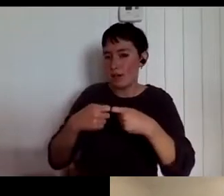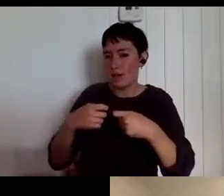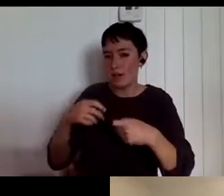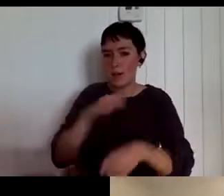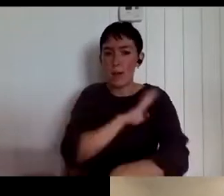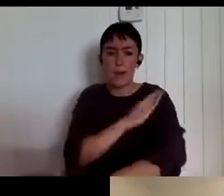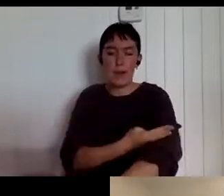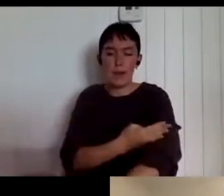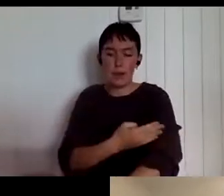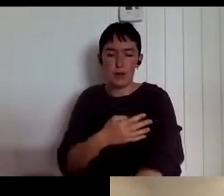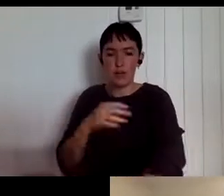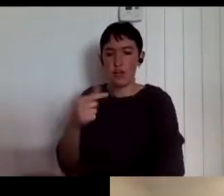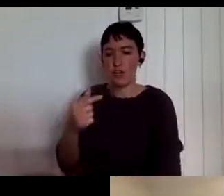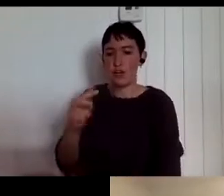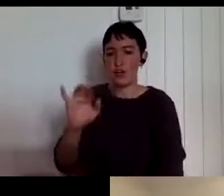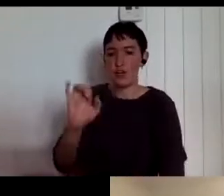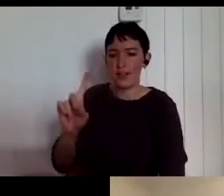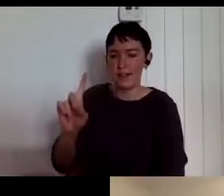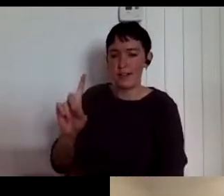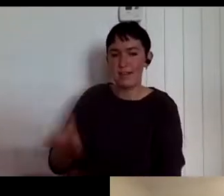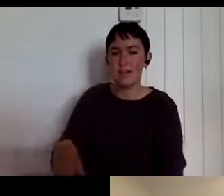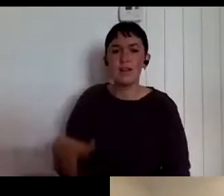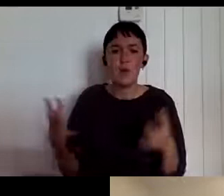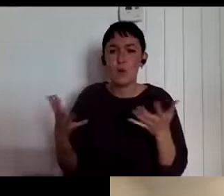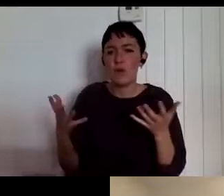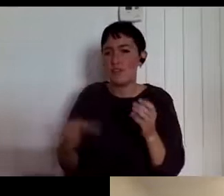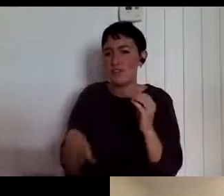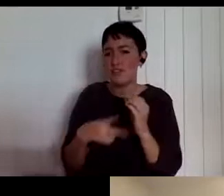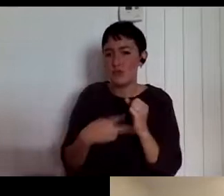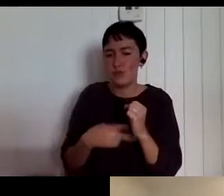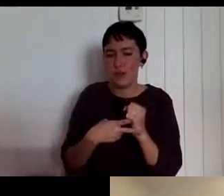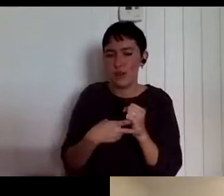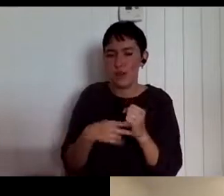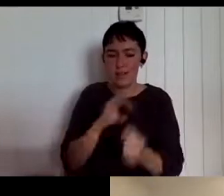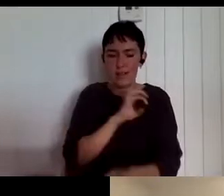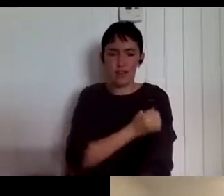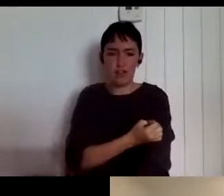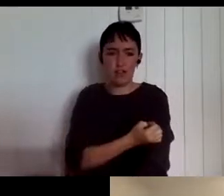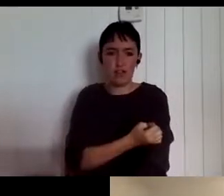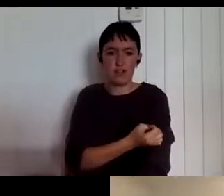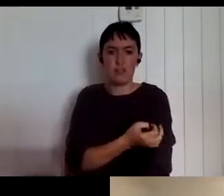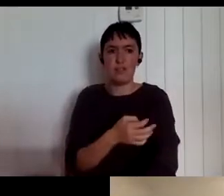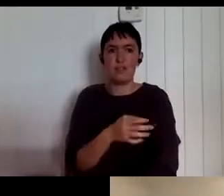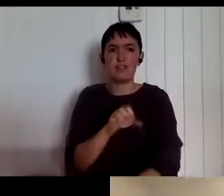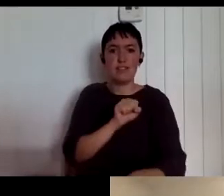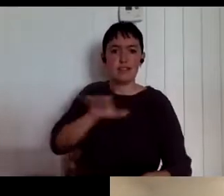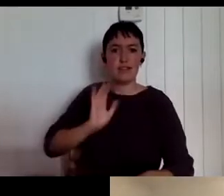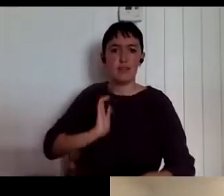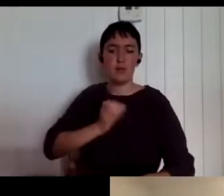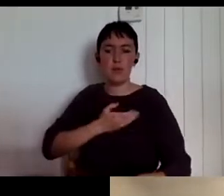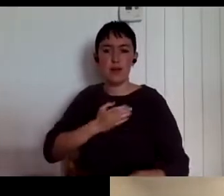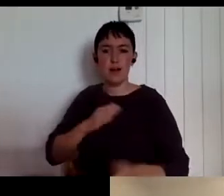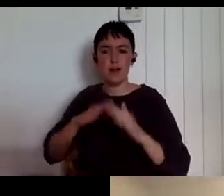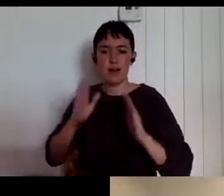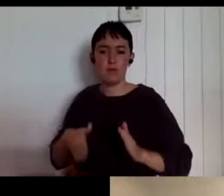the, like what is storing the energy that then gets sent to all of our houses? Like I see these energy,